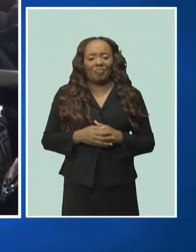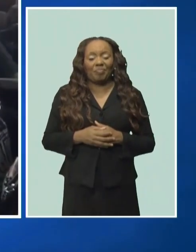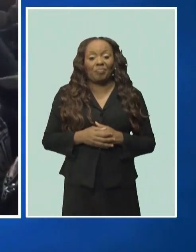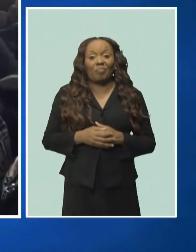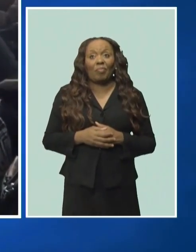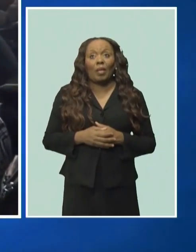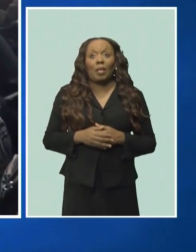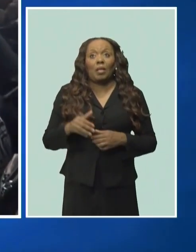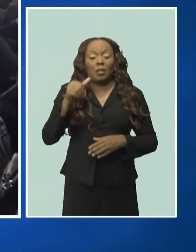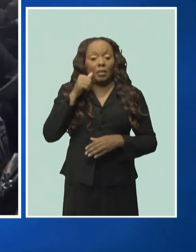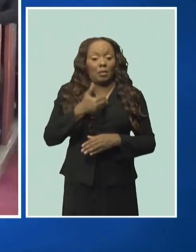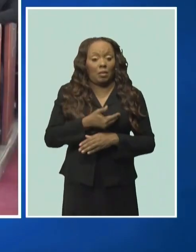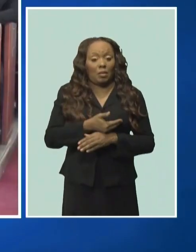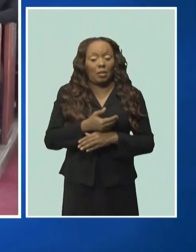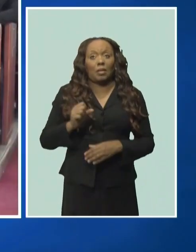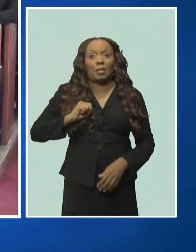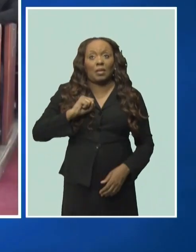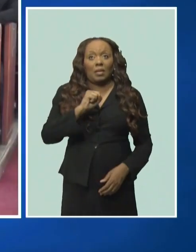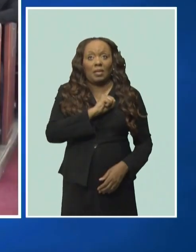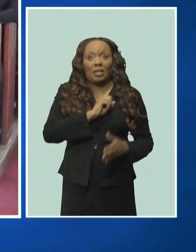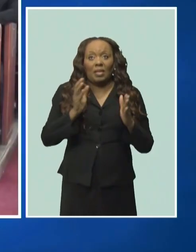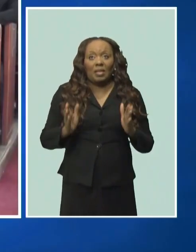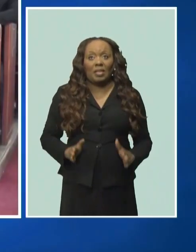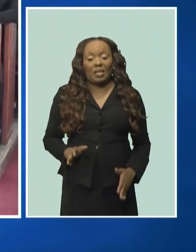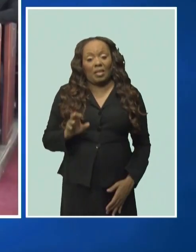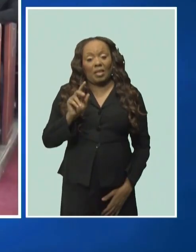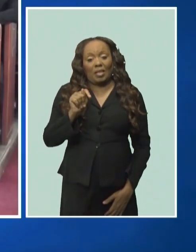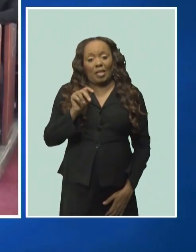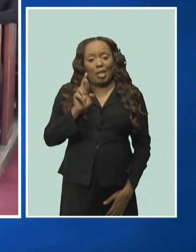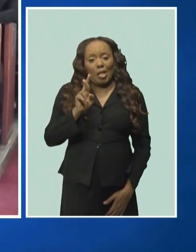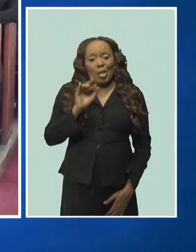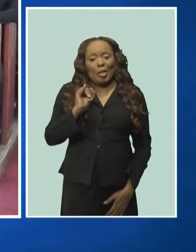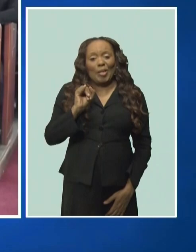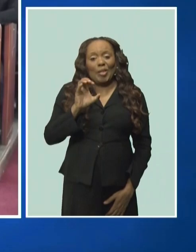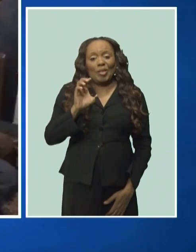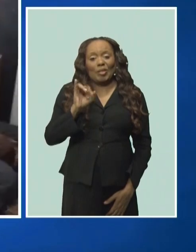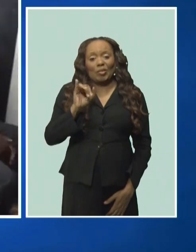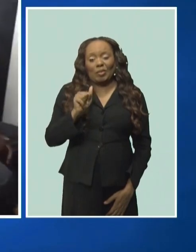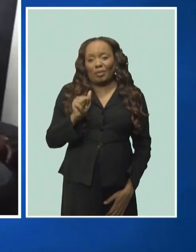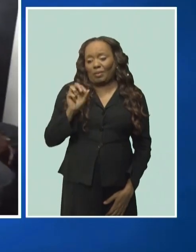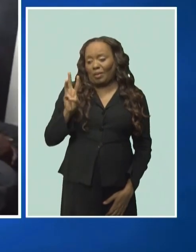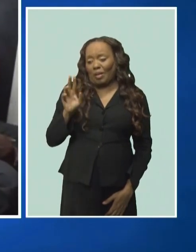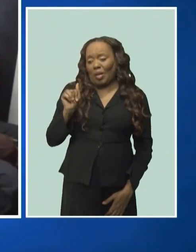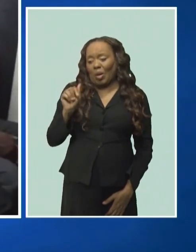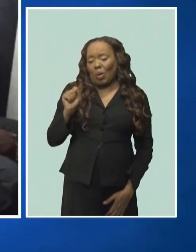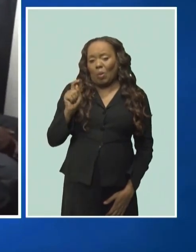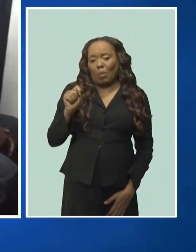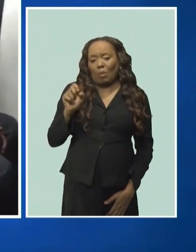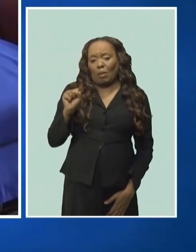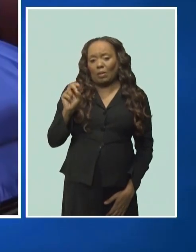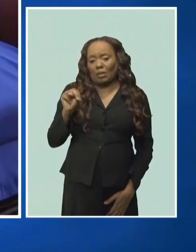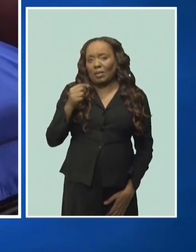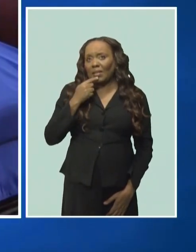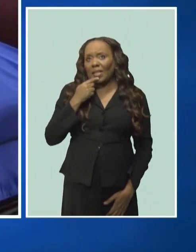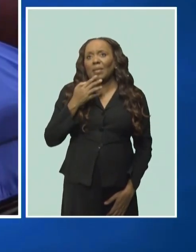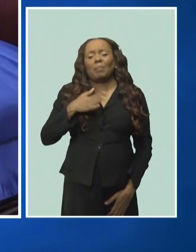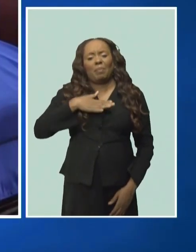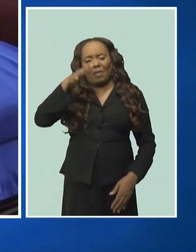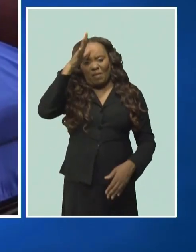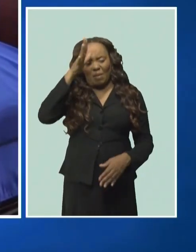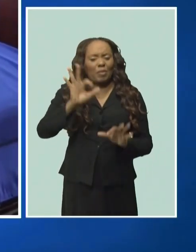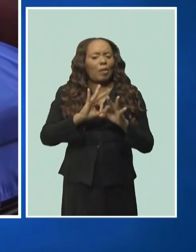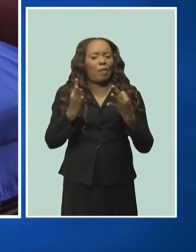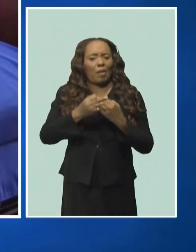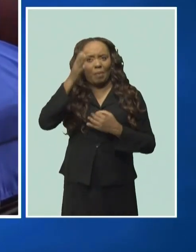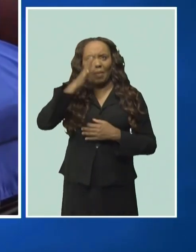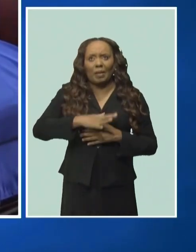daughter Senator Tricia Watson, who enjoyed a close relationship with her father, spoke of him as a family man. My father was my hero,